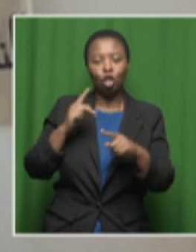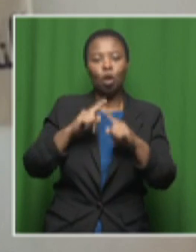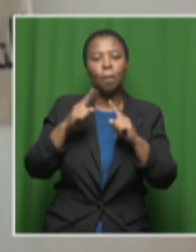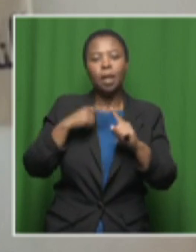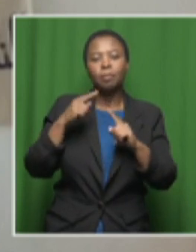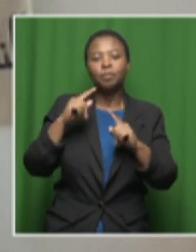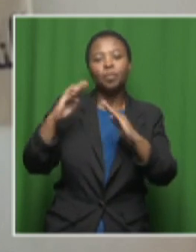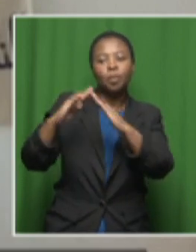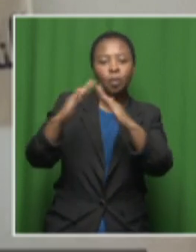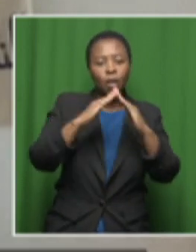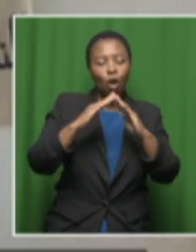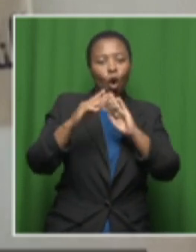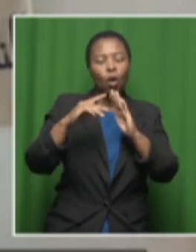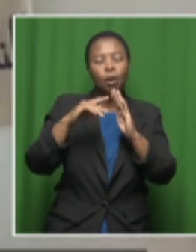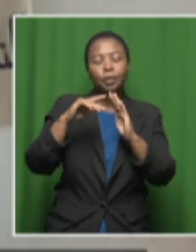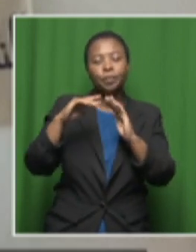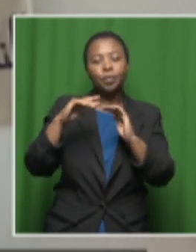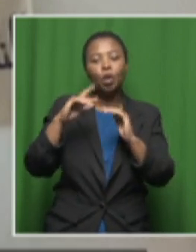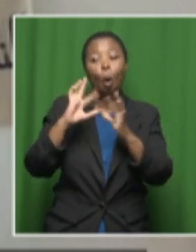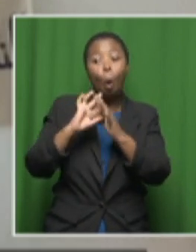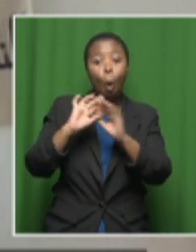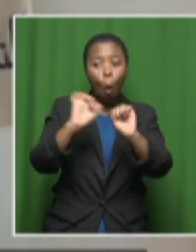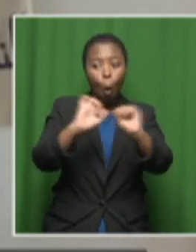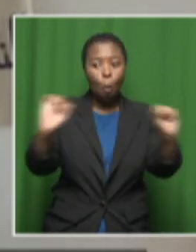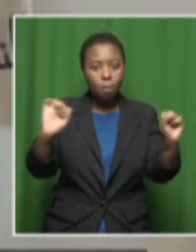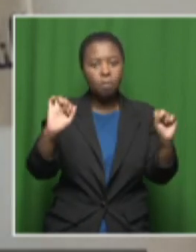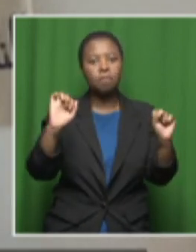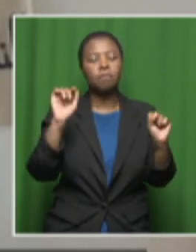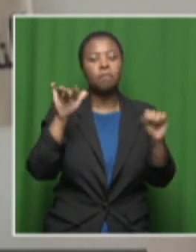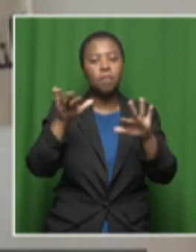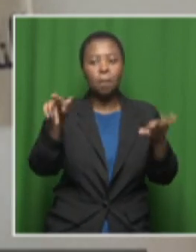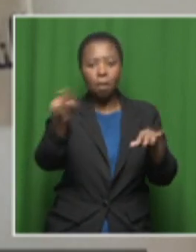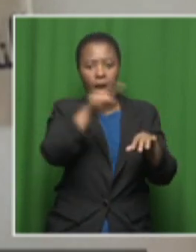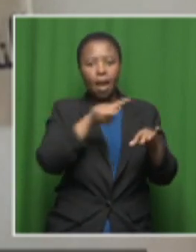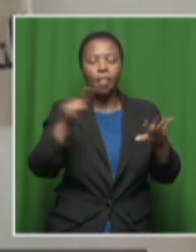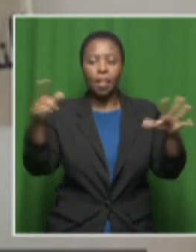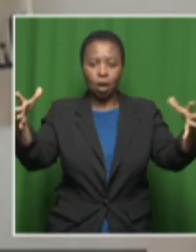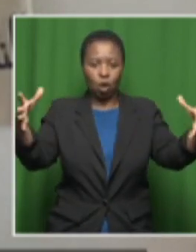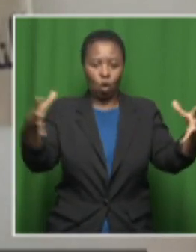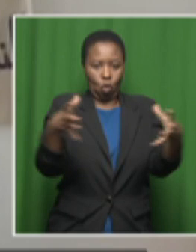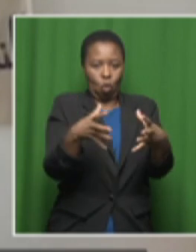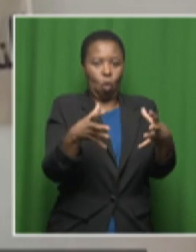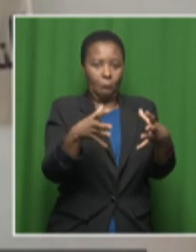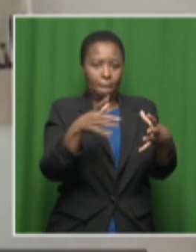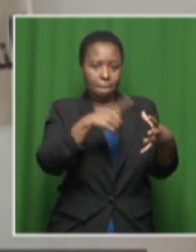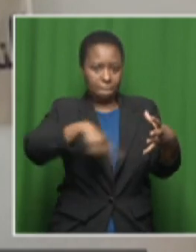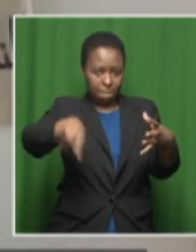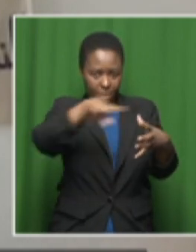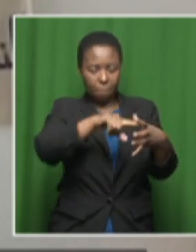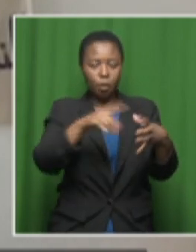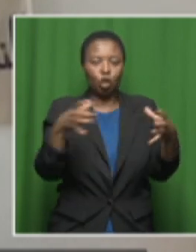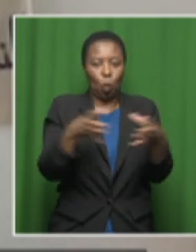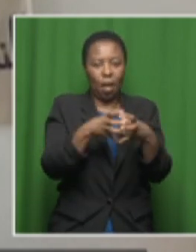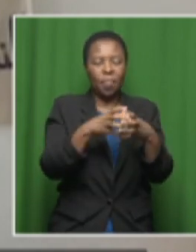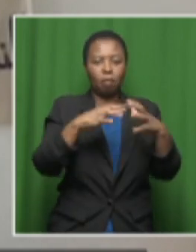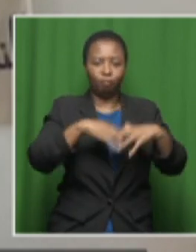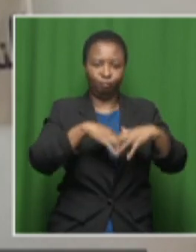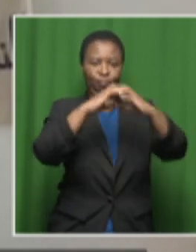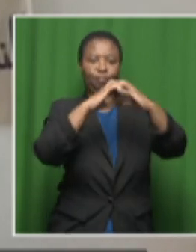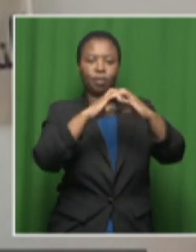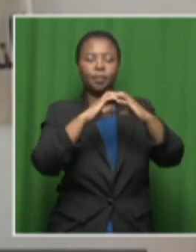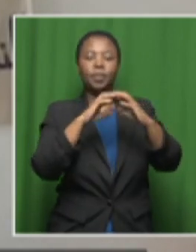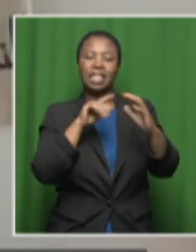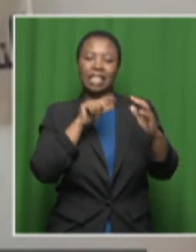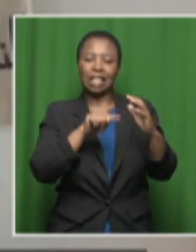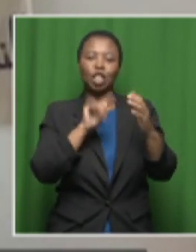in people's homes and finding ways to group them and conglomerate them together in new ways to tell